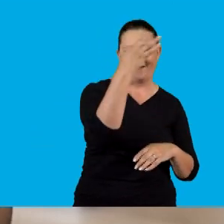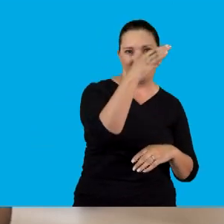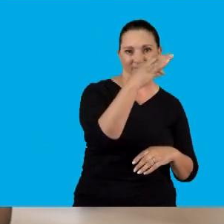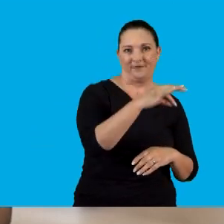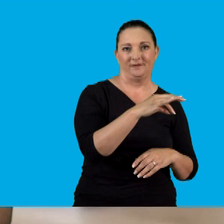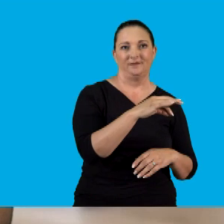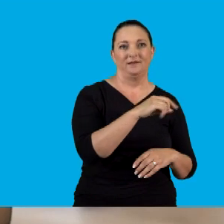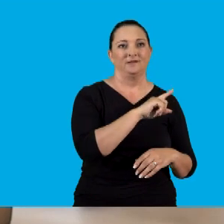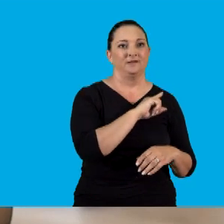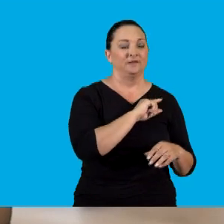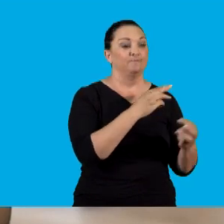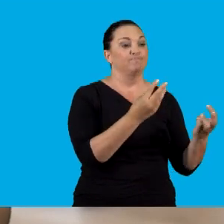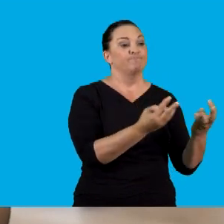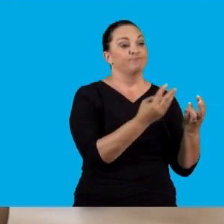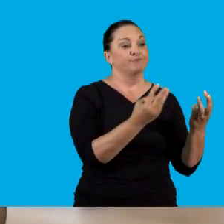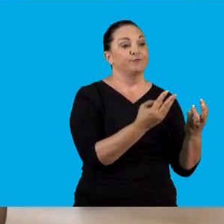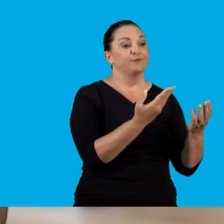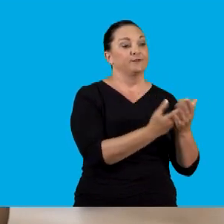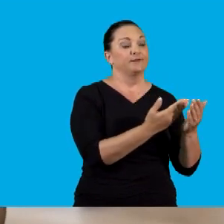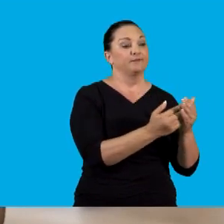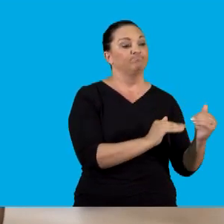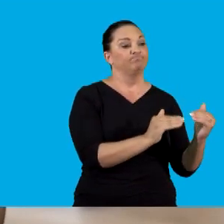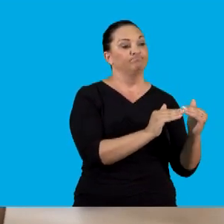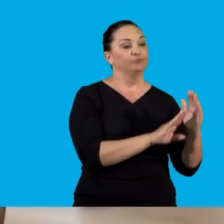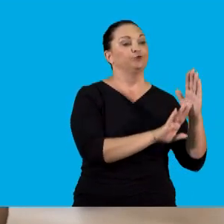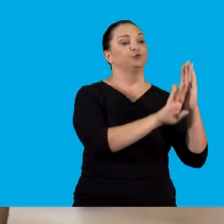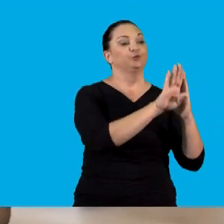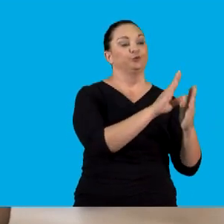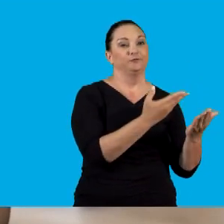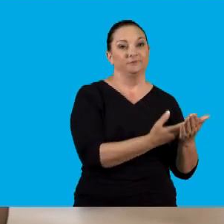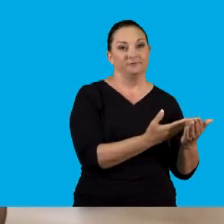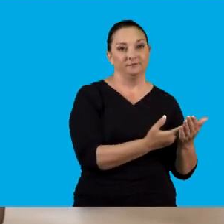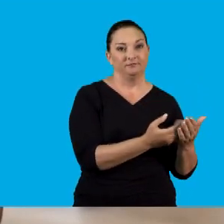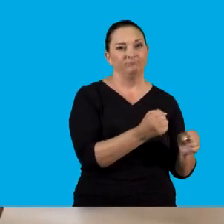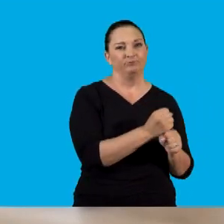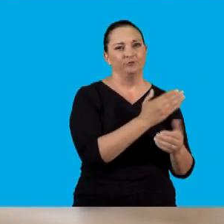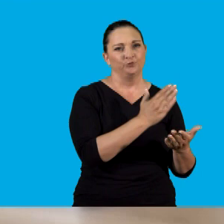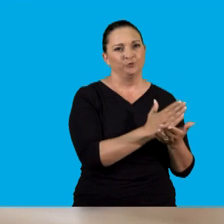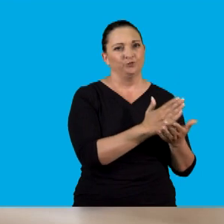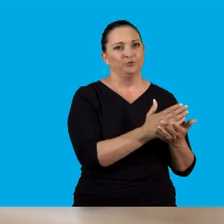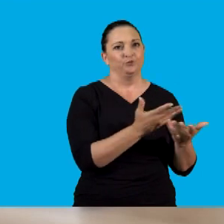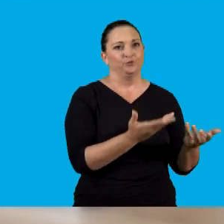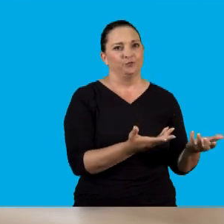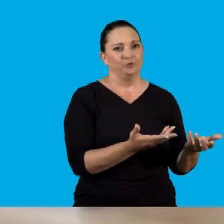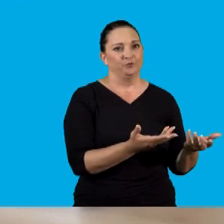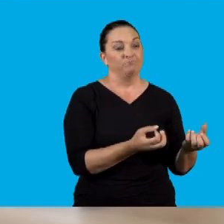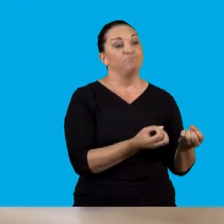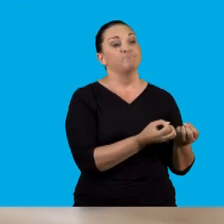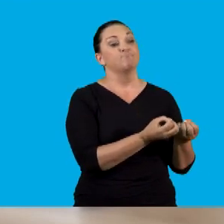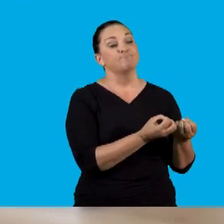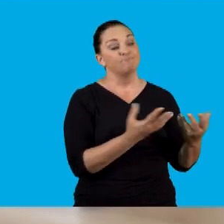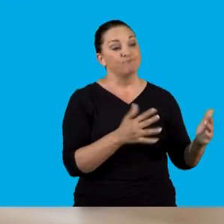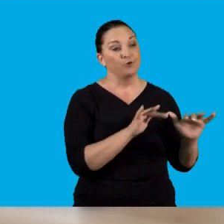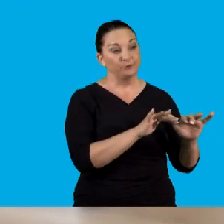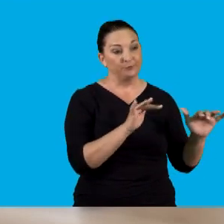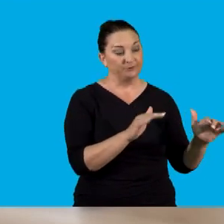that the general standard of people is being improved, to make sure that if everybody is taken, or if most of its citizens is taken